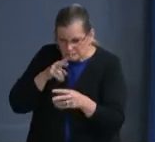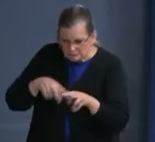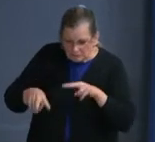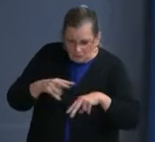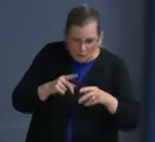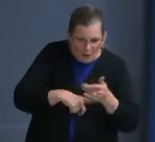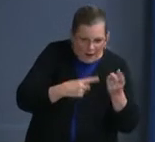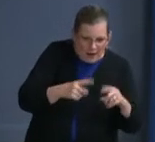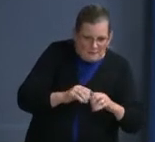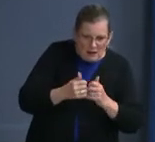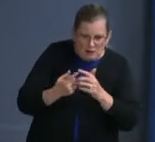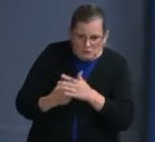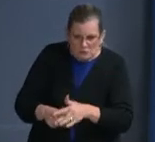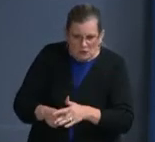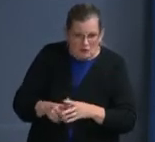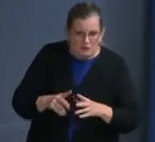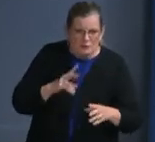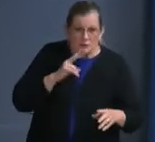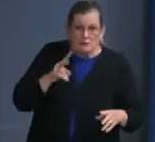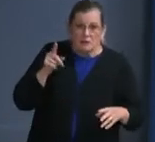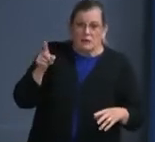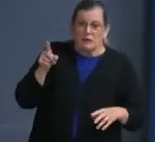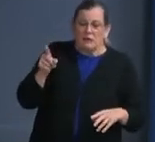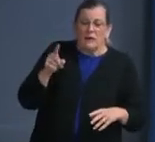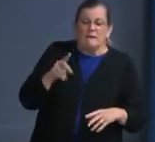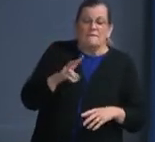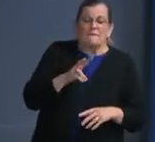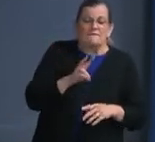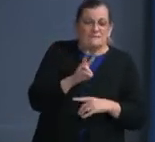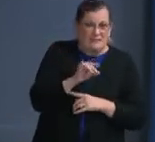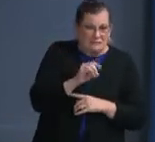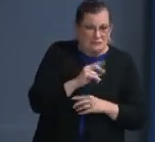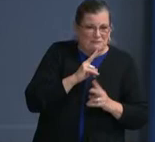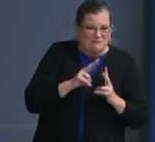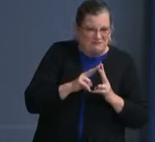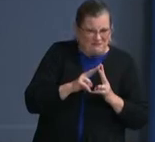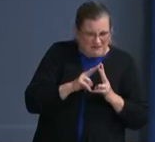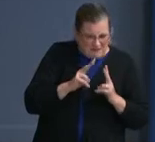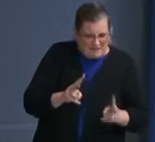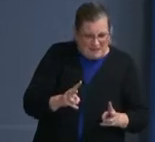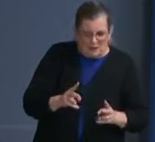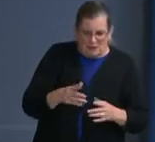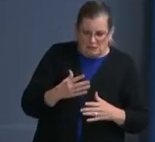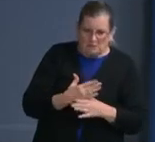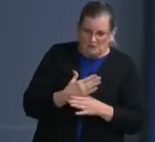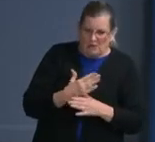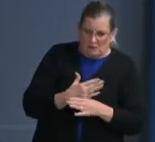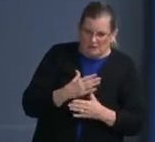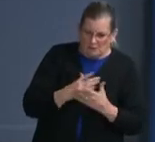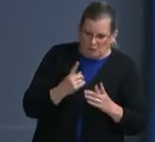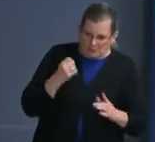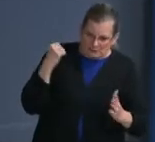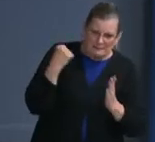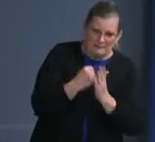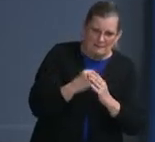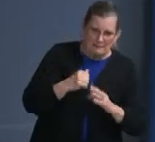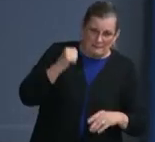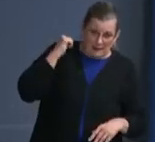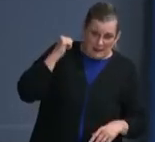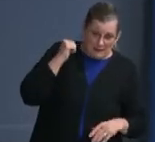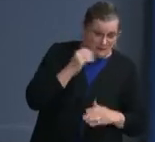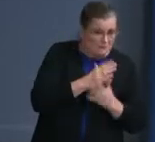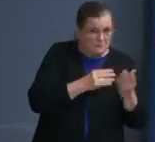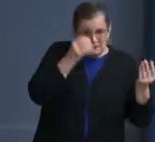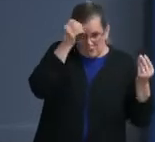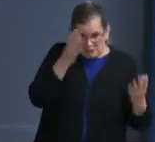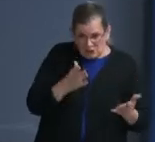The video itself is very disturbing. You saw somebody get hit from behind, had a pretty serious injury. But there's also some information that suggests